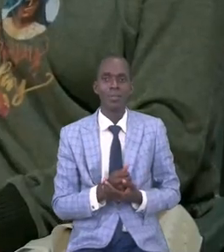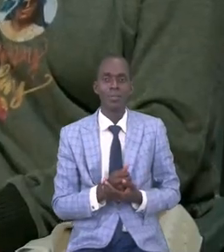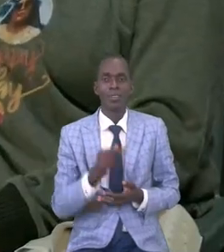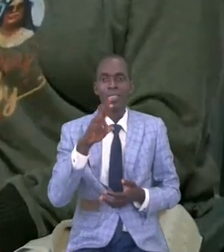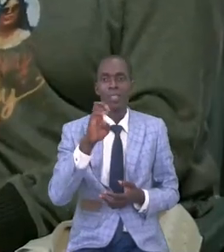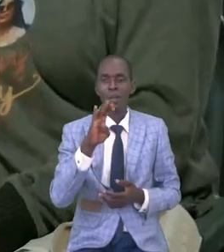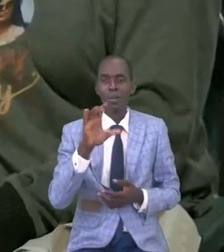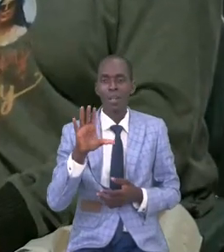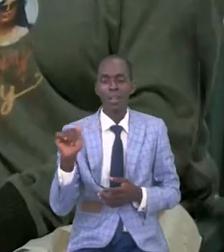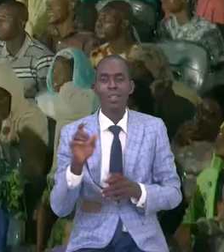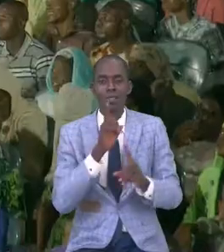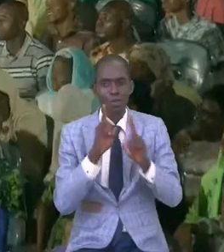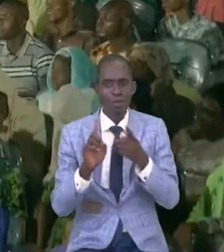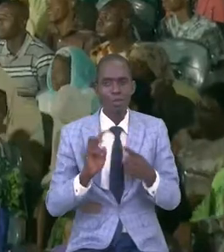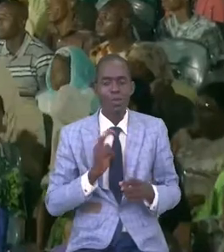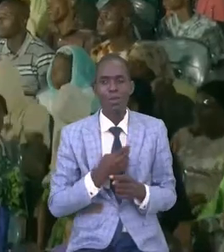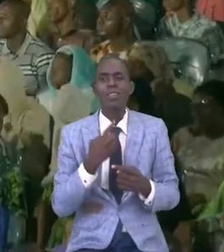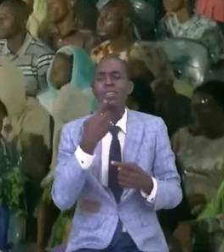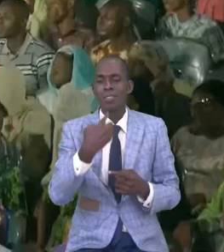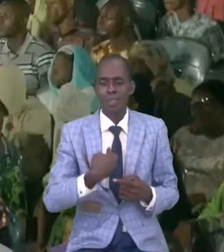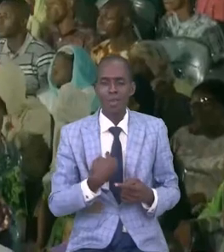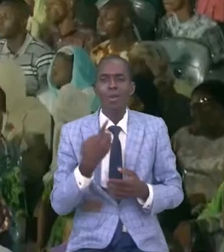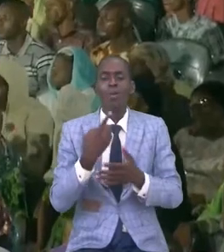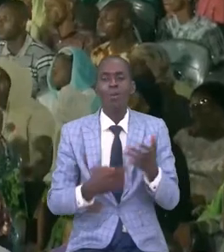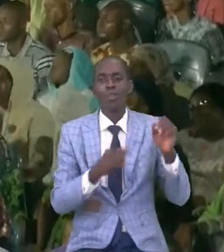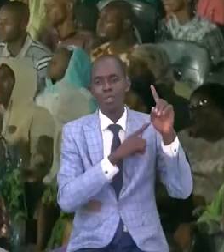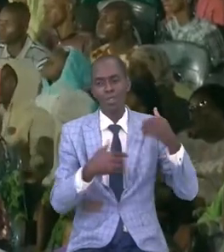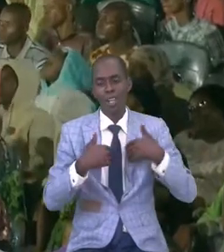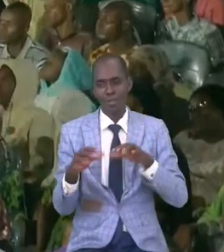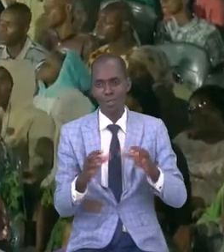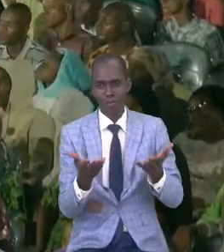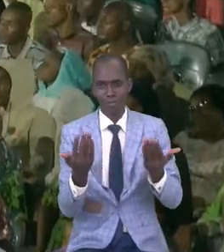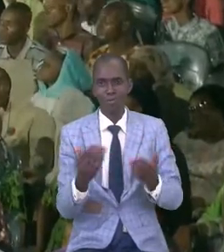Rebecca, talk to us. Tell us what the Lord has done.